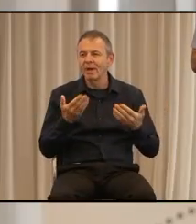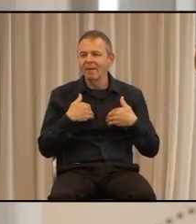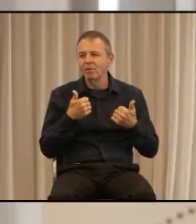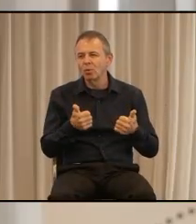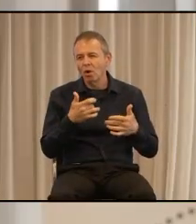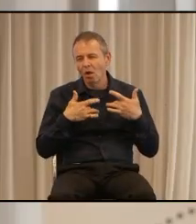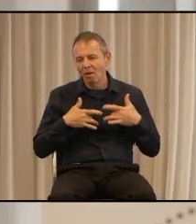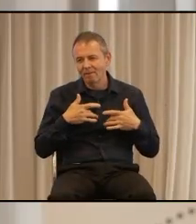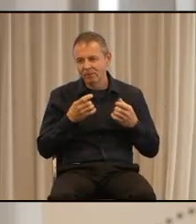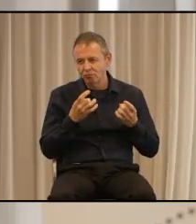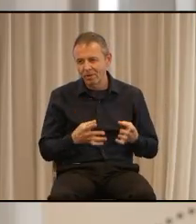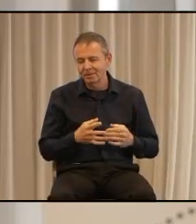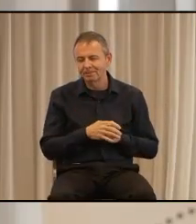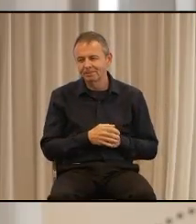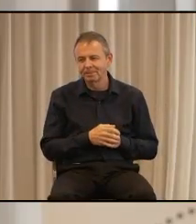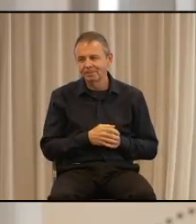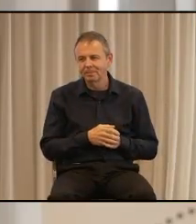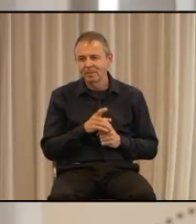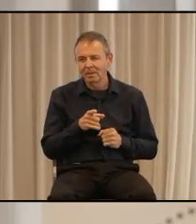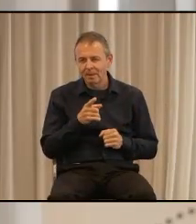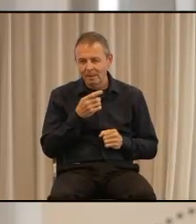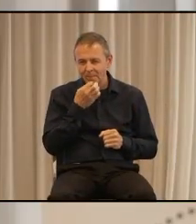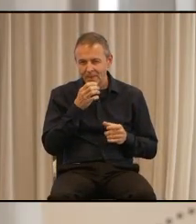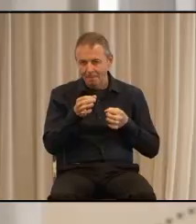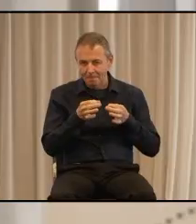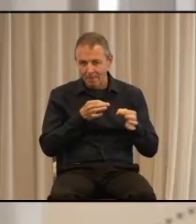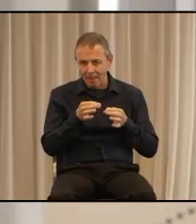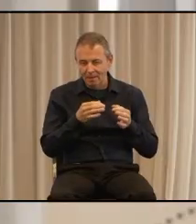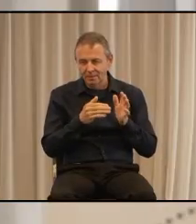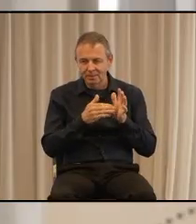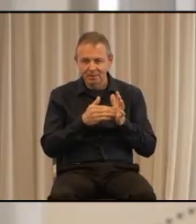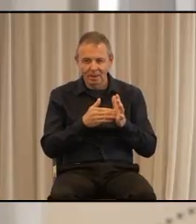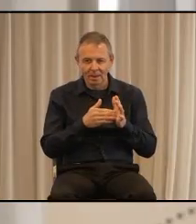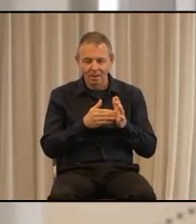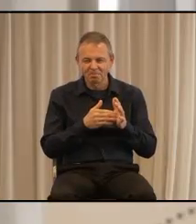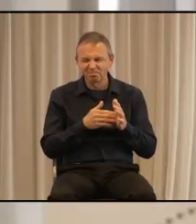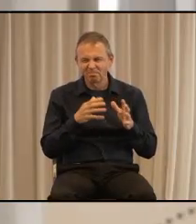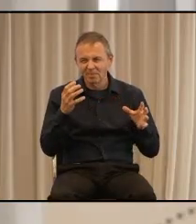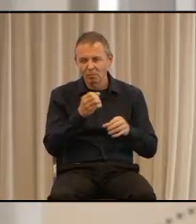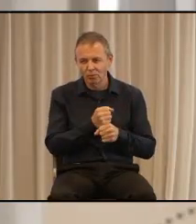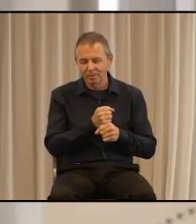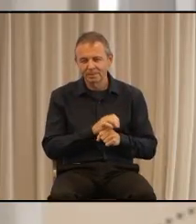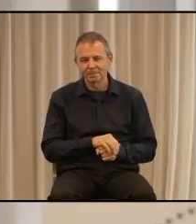producers. So here's a bit of our plan for today in short.